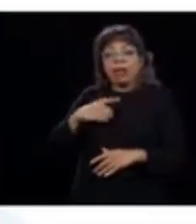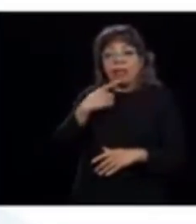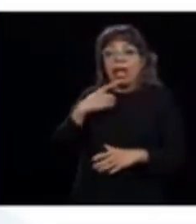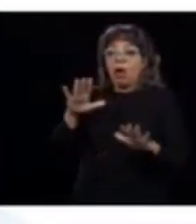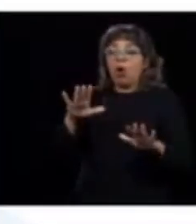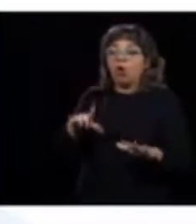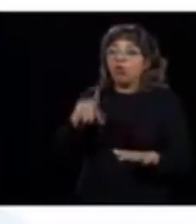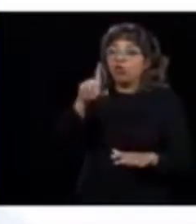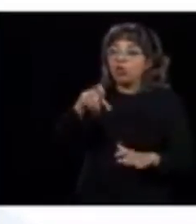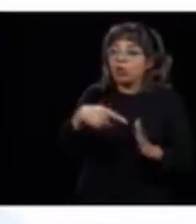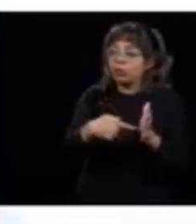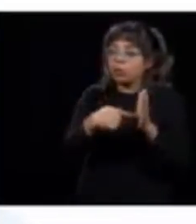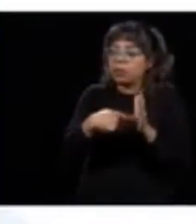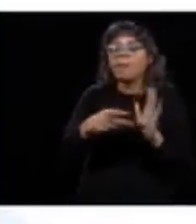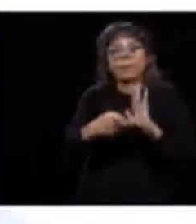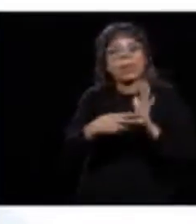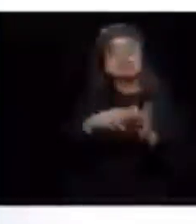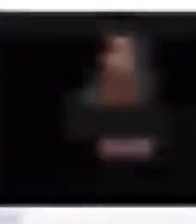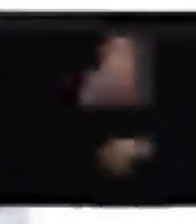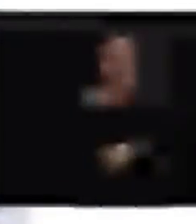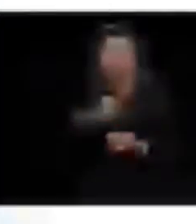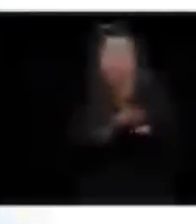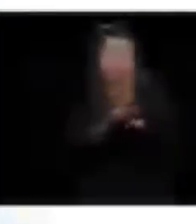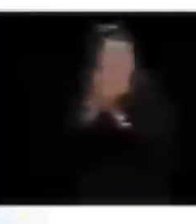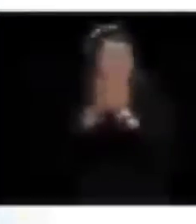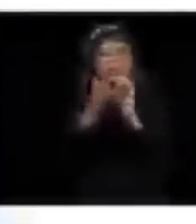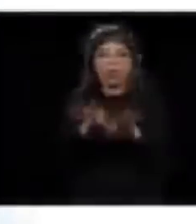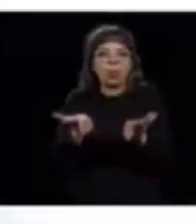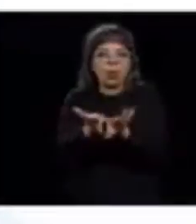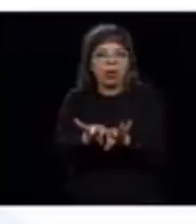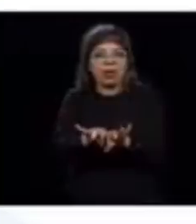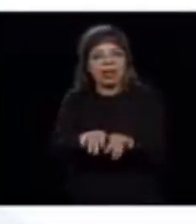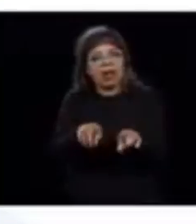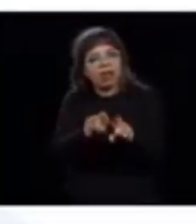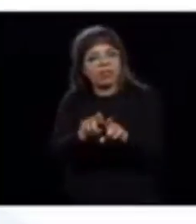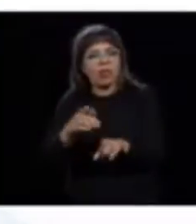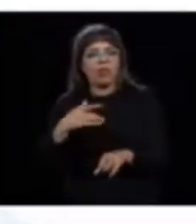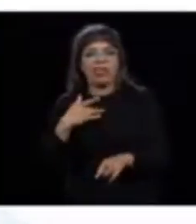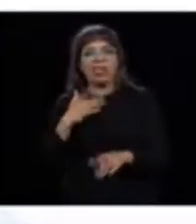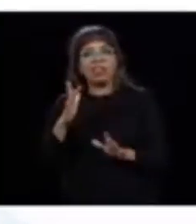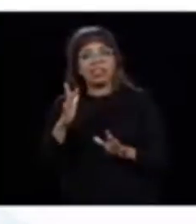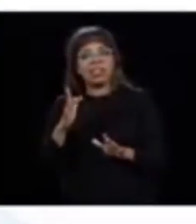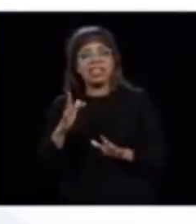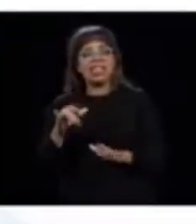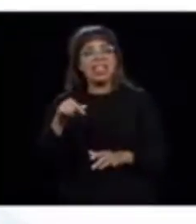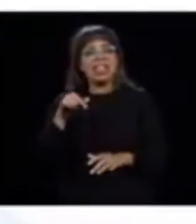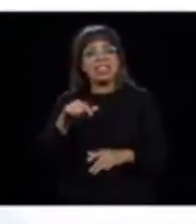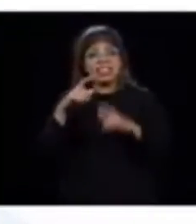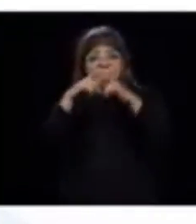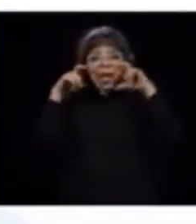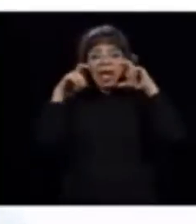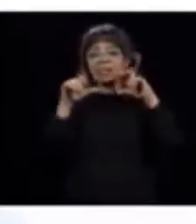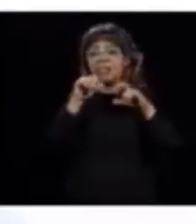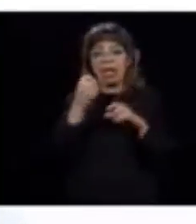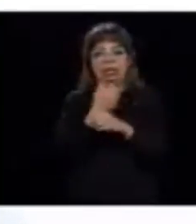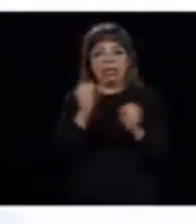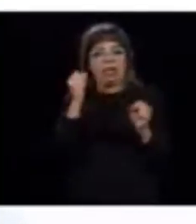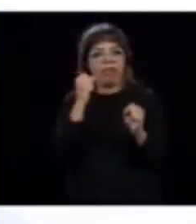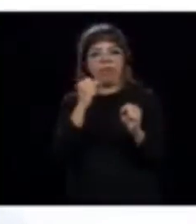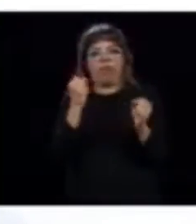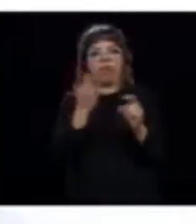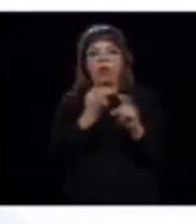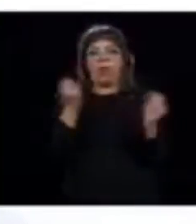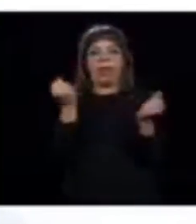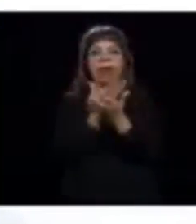but we don't forget to wash your hands and to be careful. Don't think that this protection is good for the others because